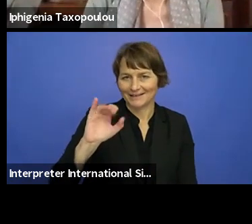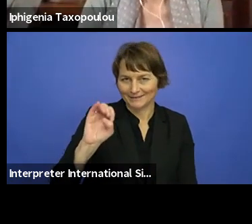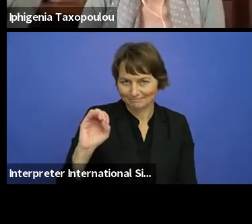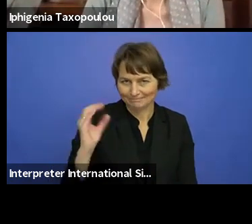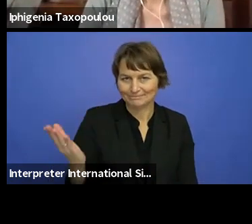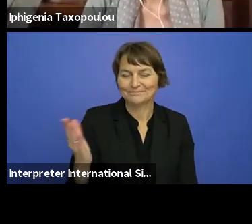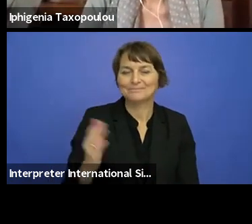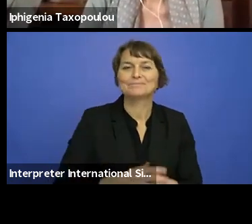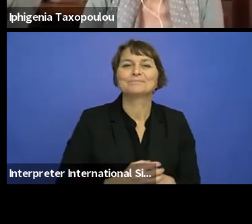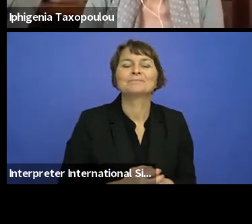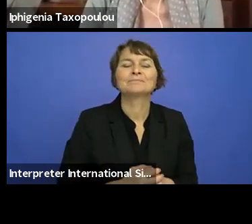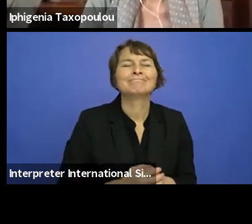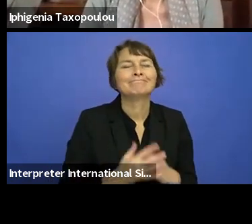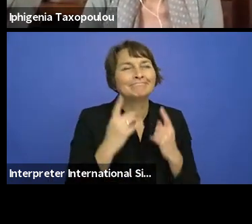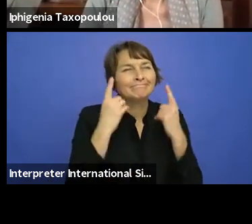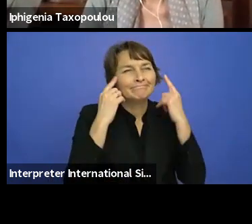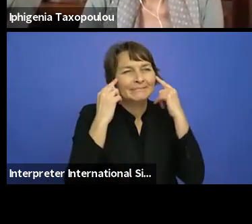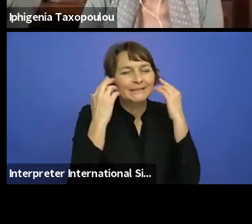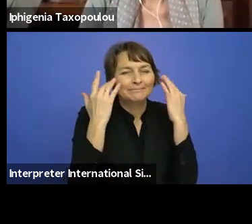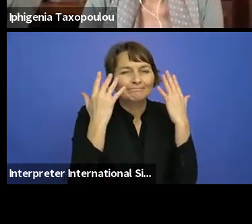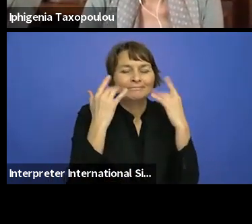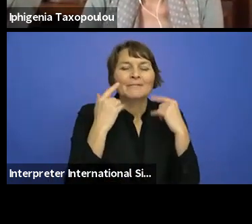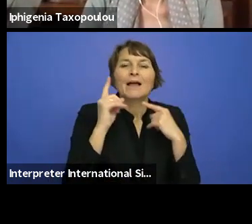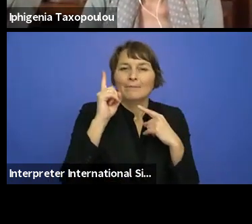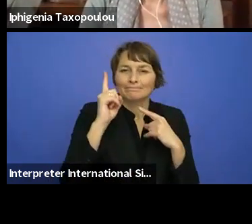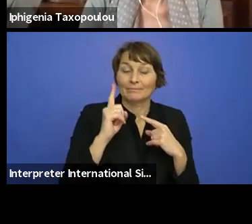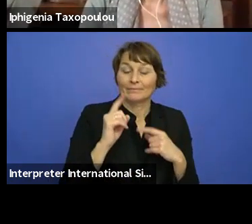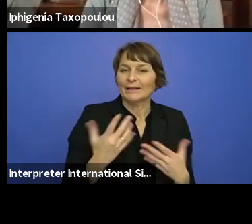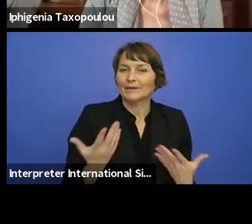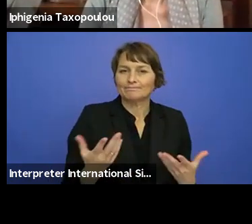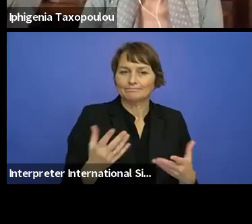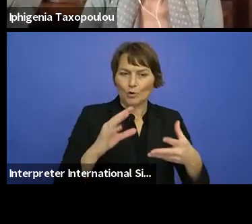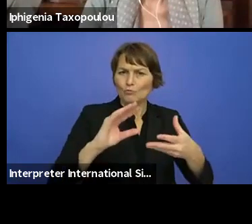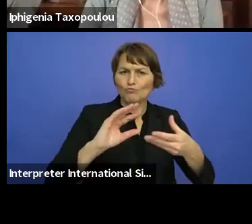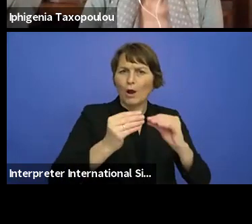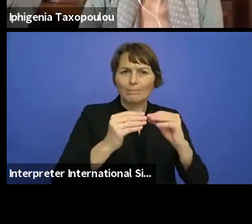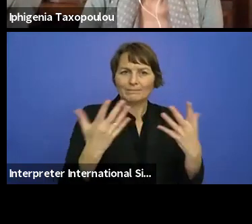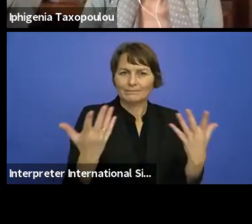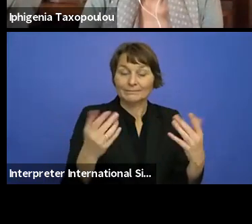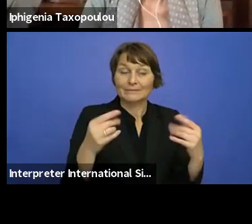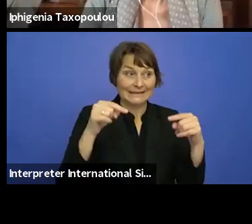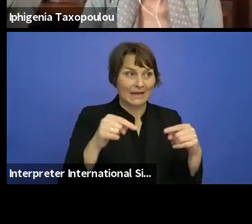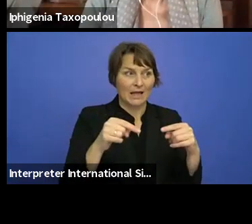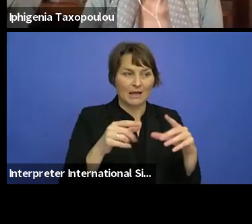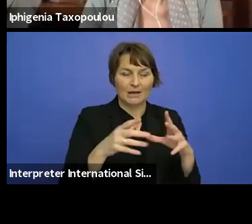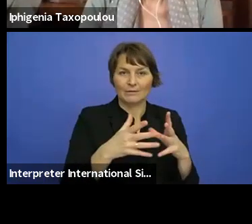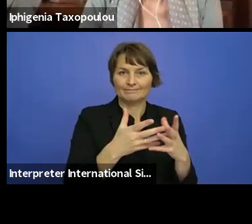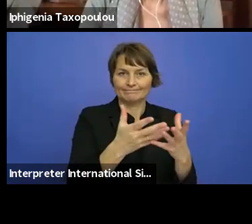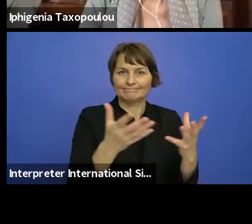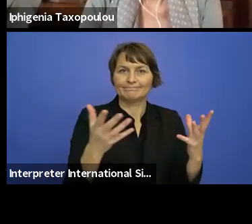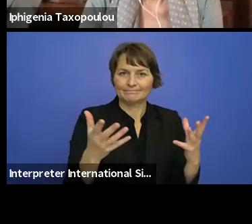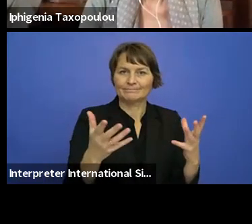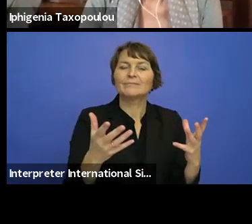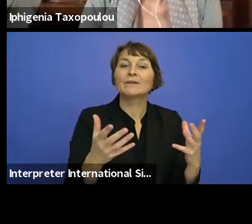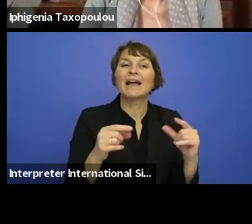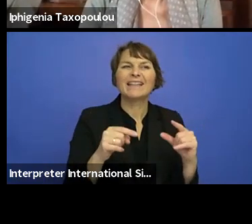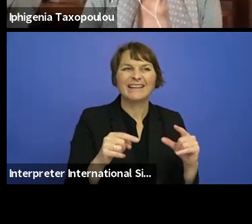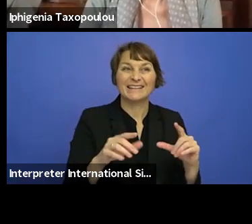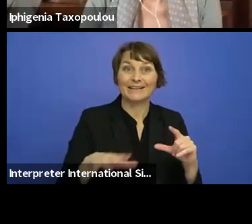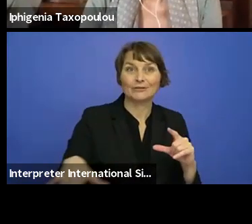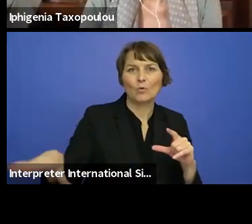I just thought about it. The problem is in a worldwide look that we have to give up privilege, I think.